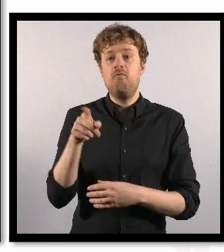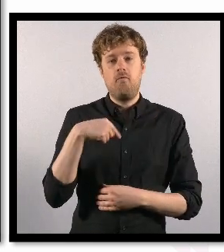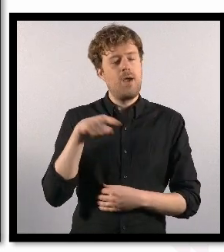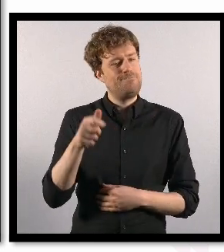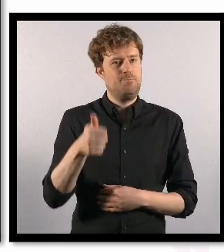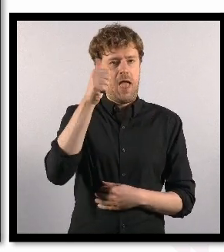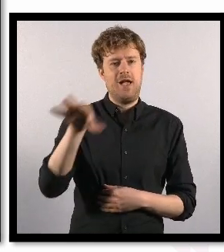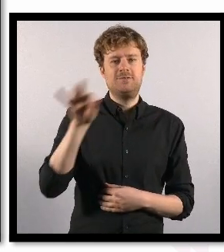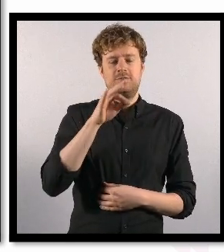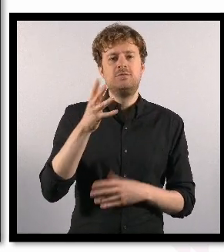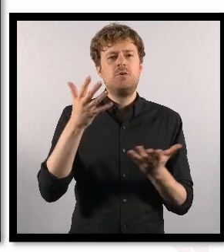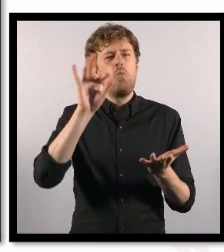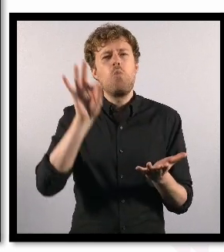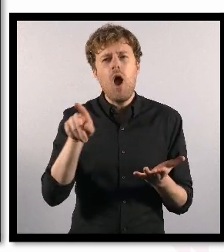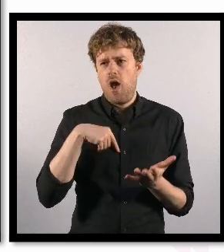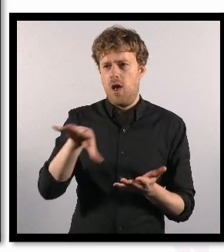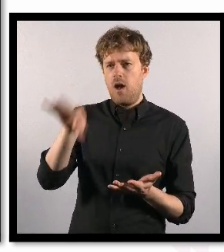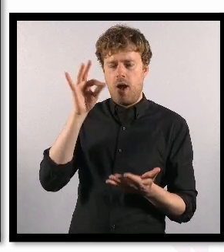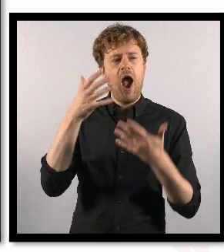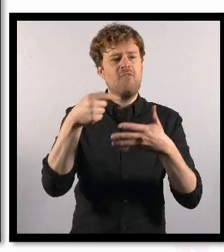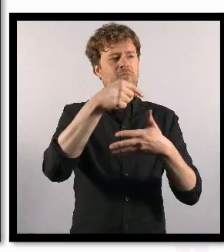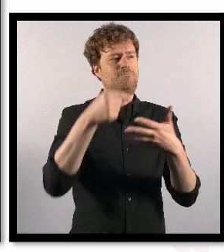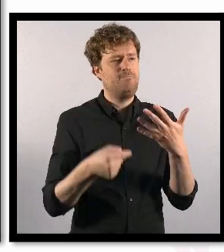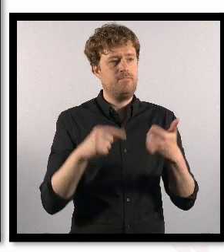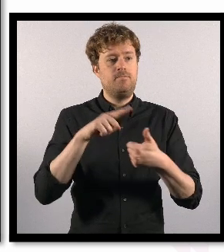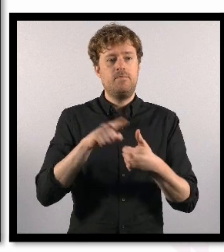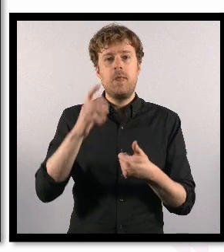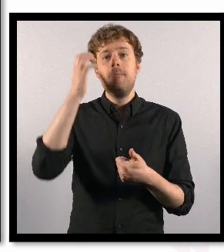efficient use of our hardware for inference within PCC.